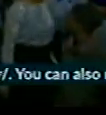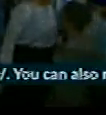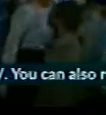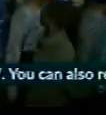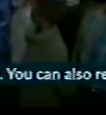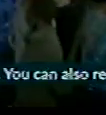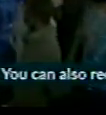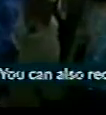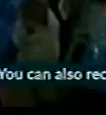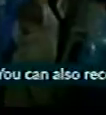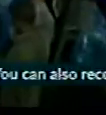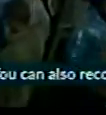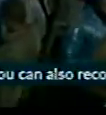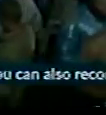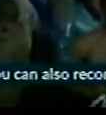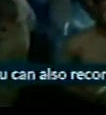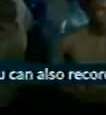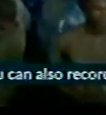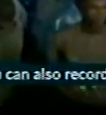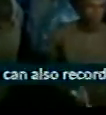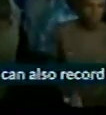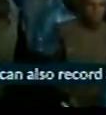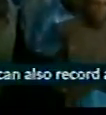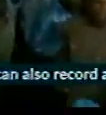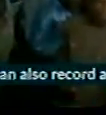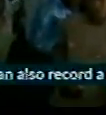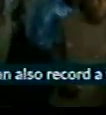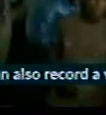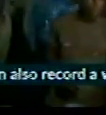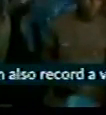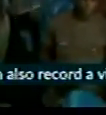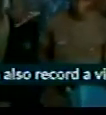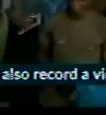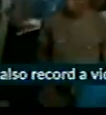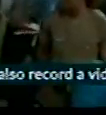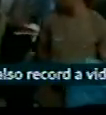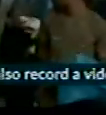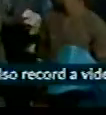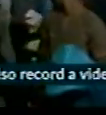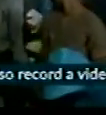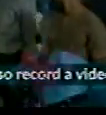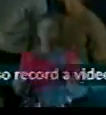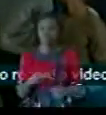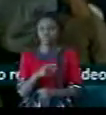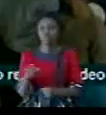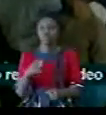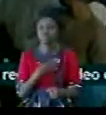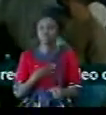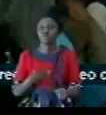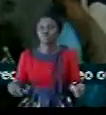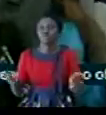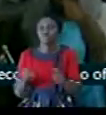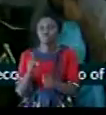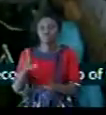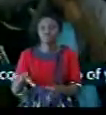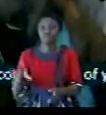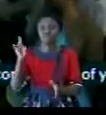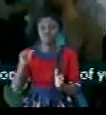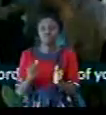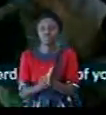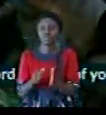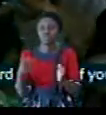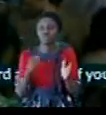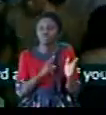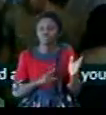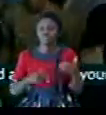before. Now do it. The Lord has healed you. And as soon as you discover that the Lord has healed